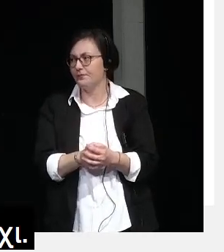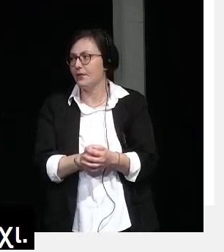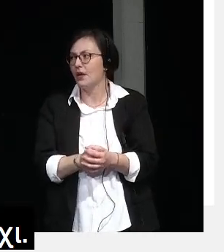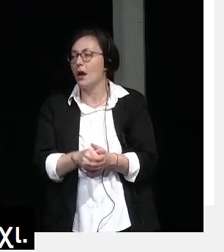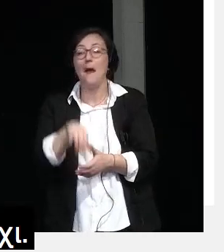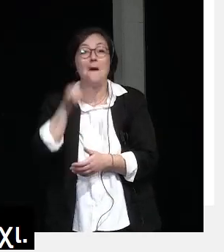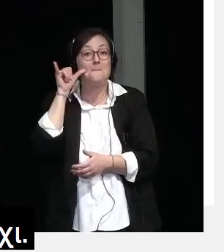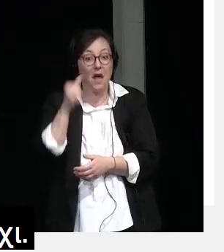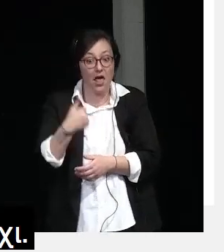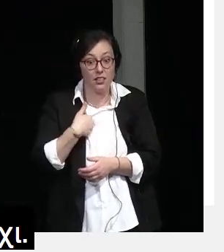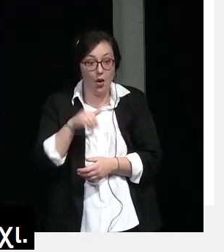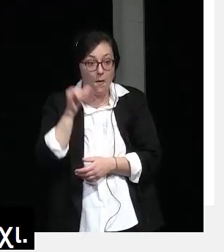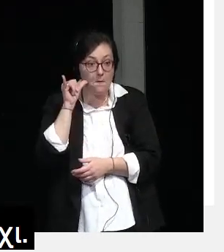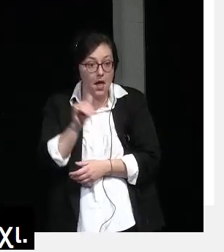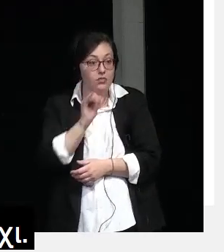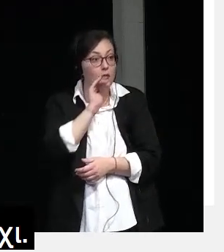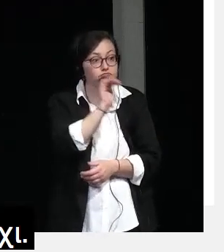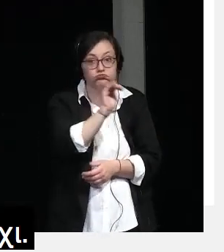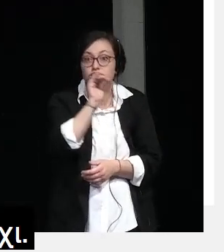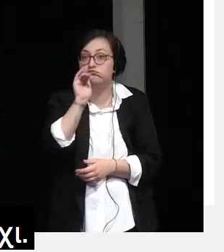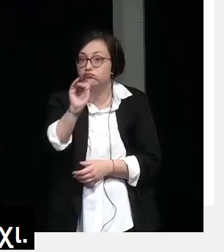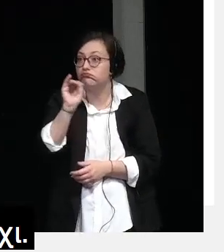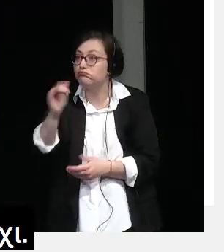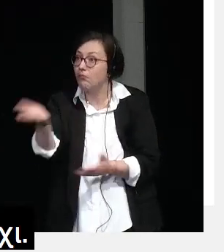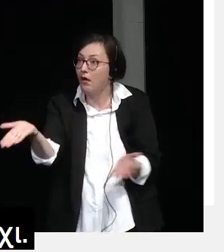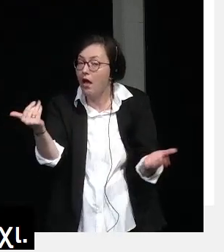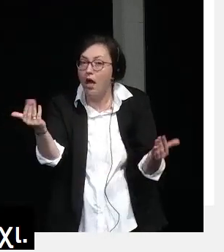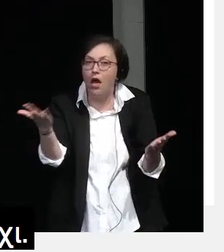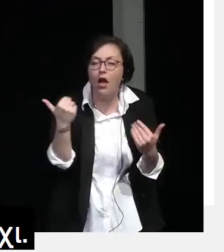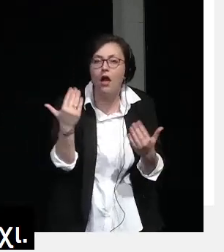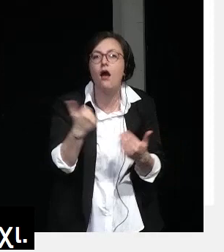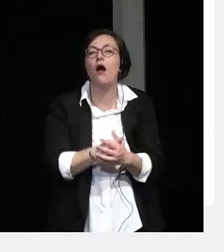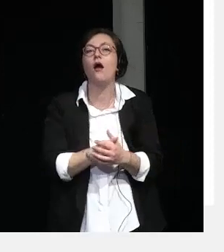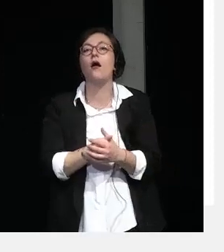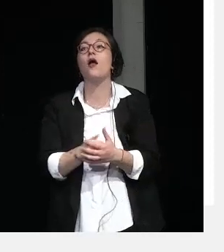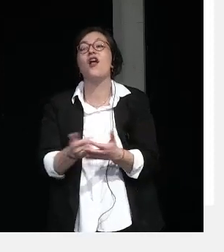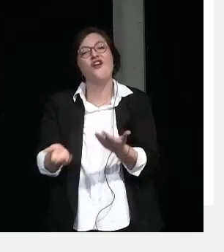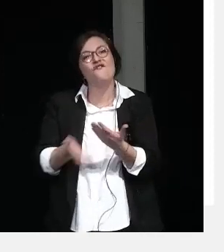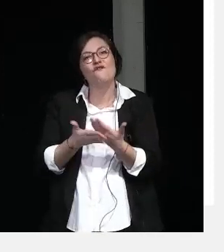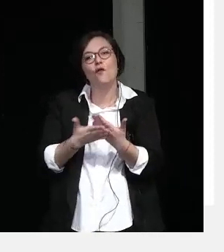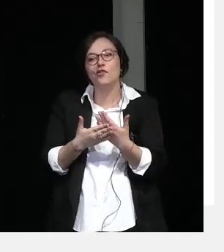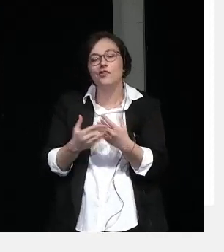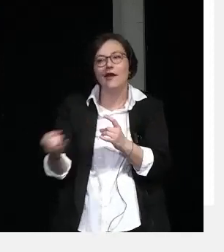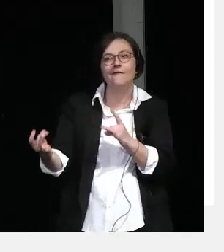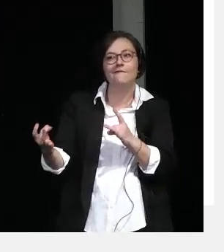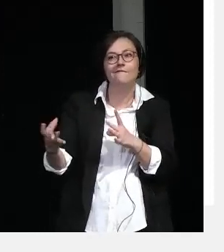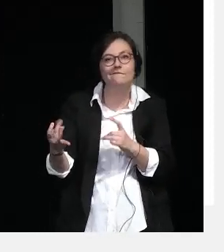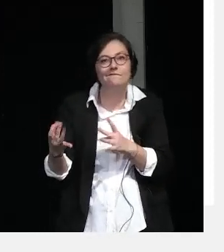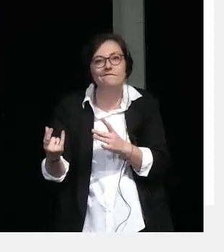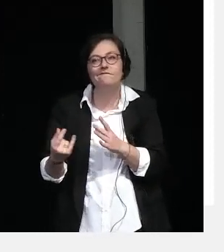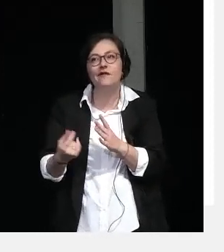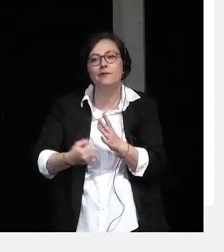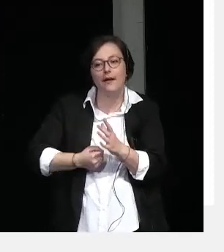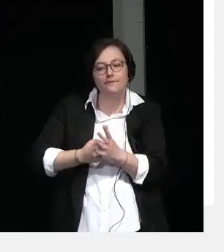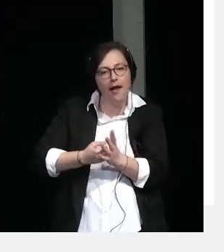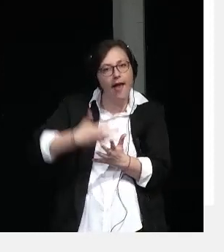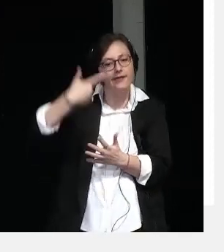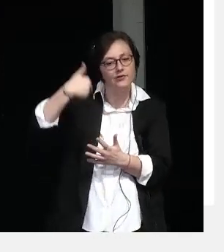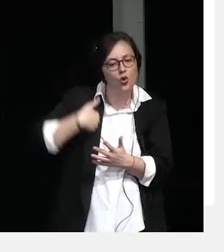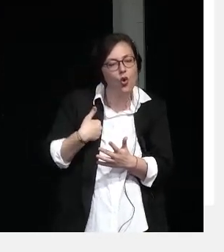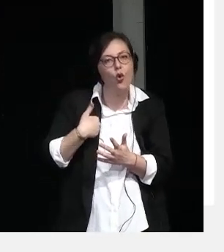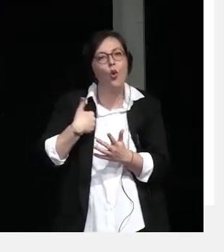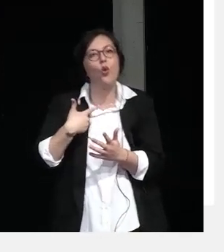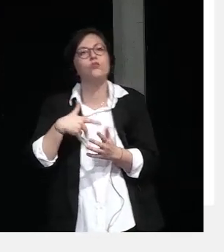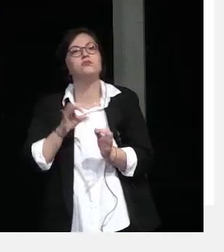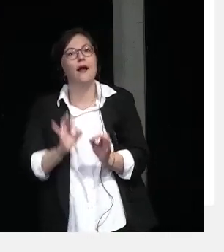for you to test and rethink and see what works and what doesn't, because it should evolve. That's why I'm like, build your